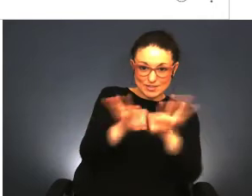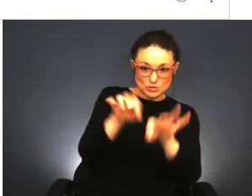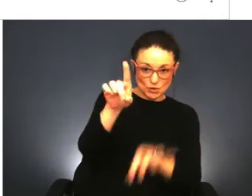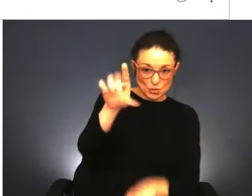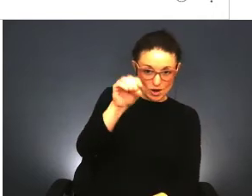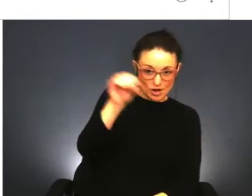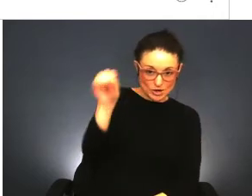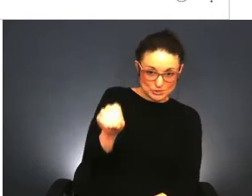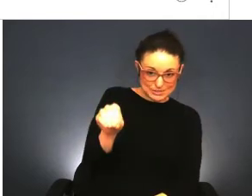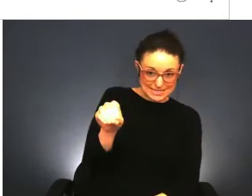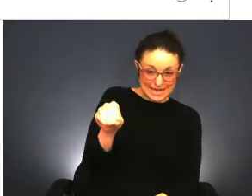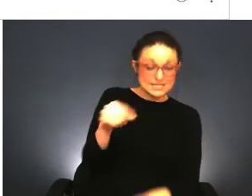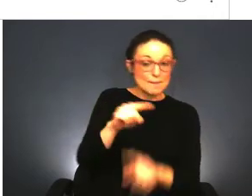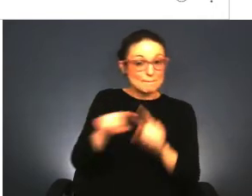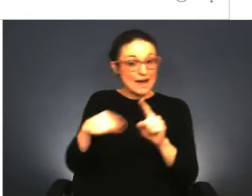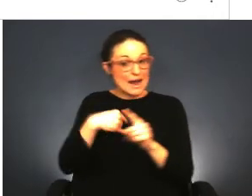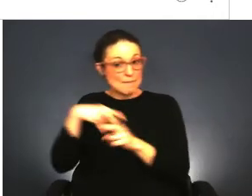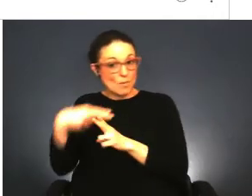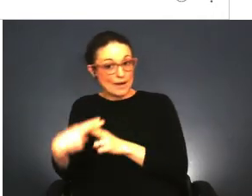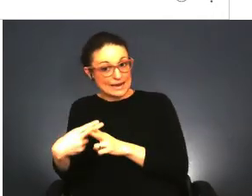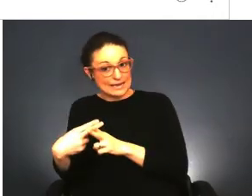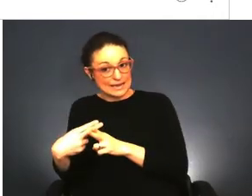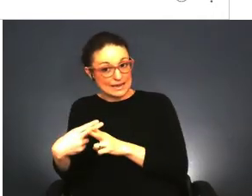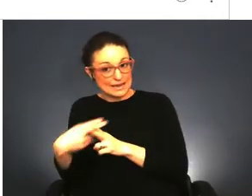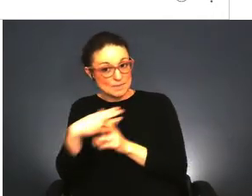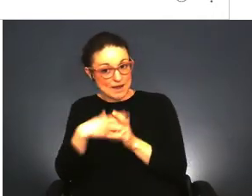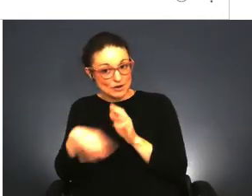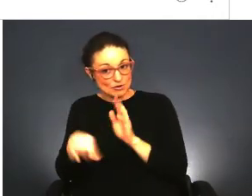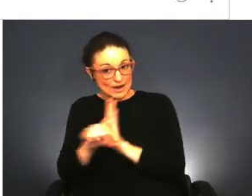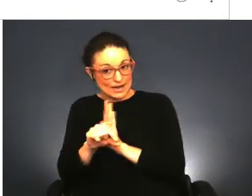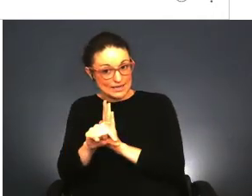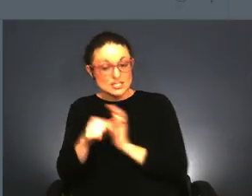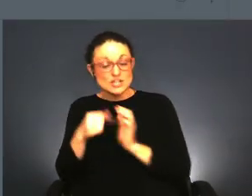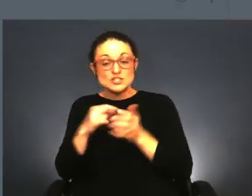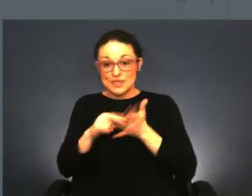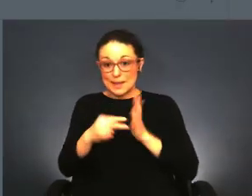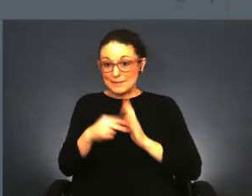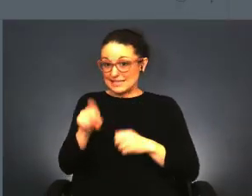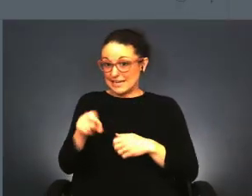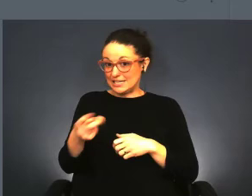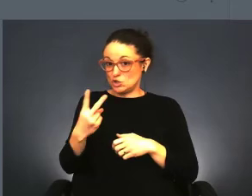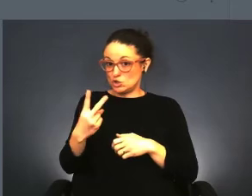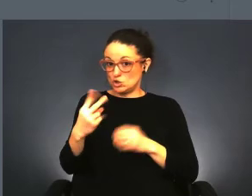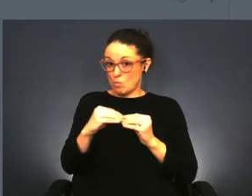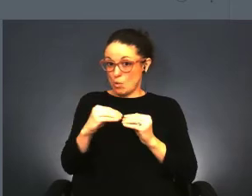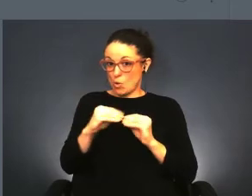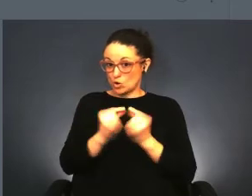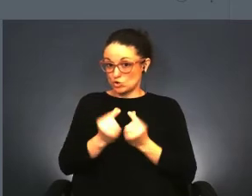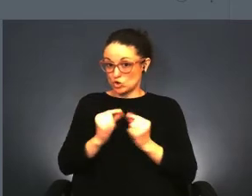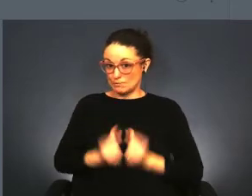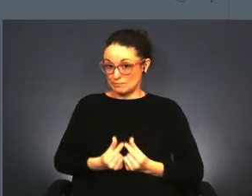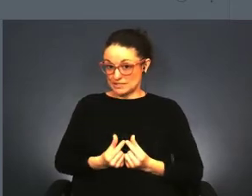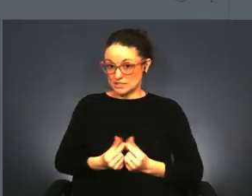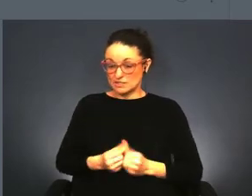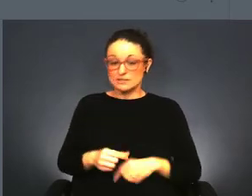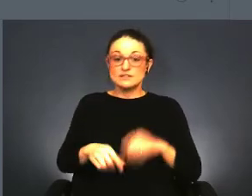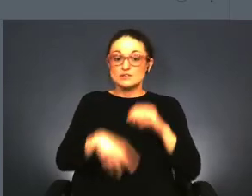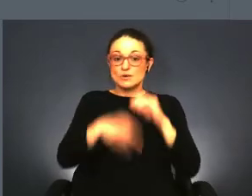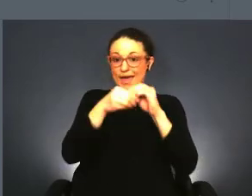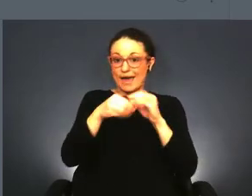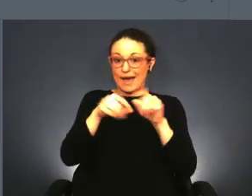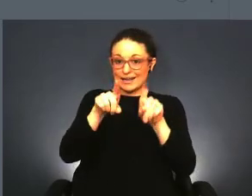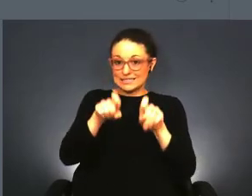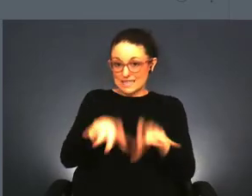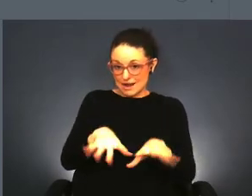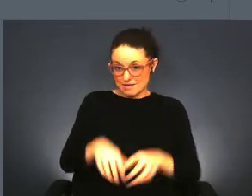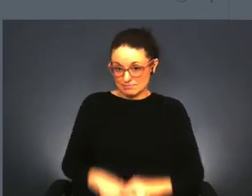my grades, so I need 2 more groups. So I'll add a group called exams,